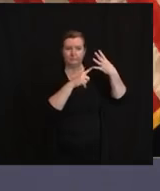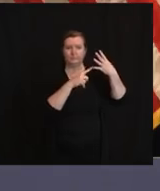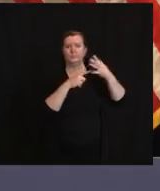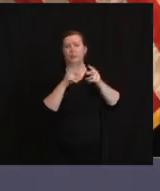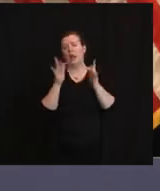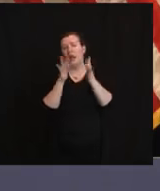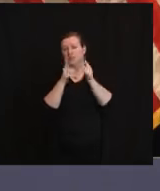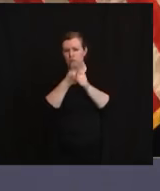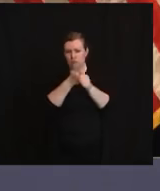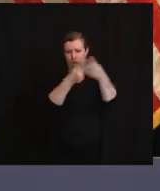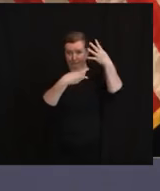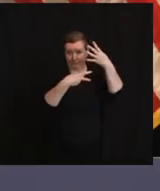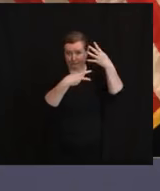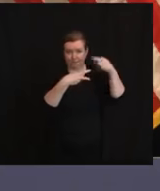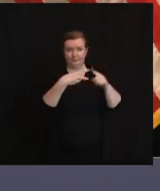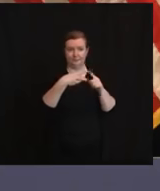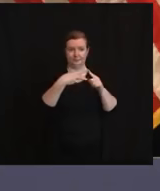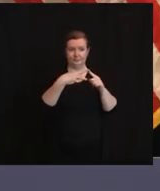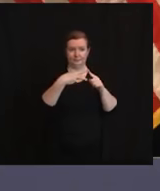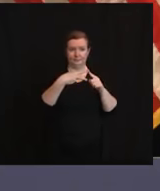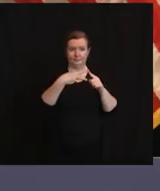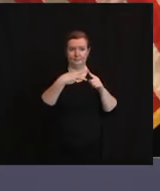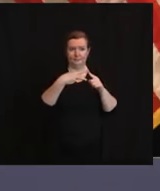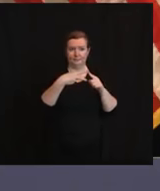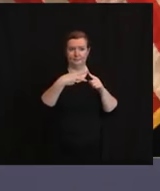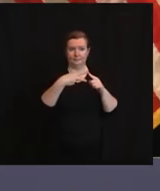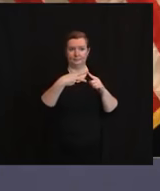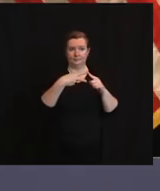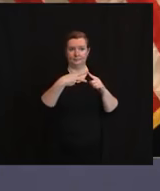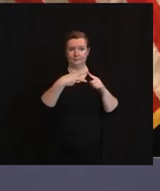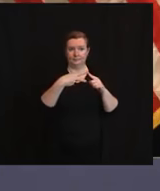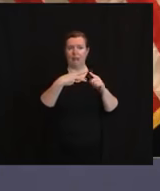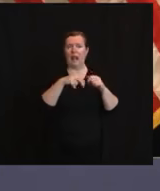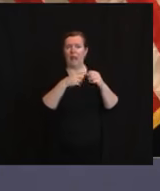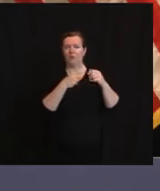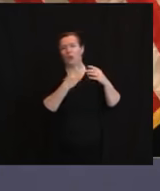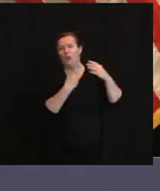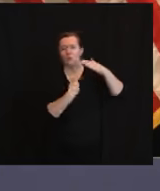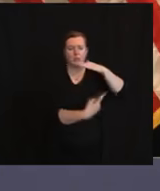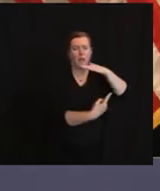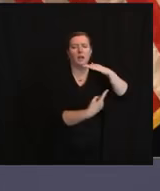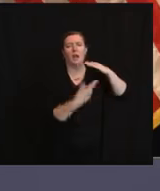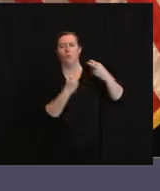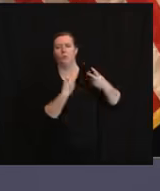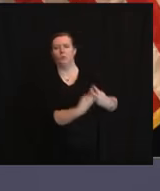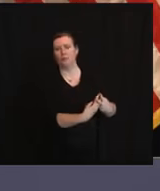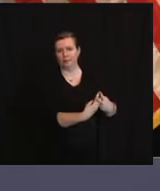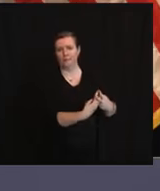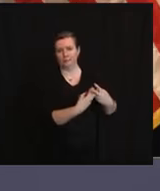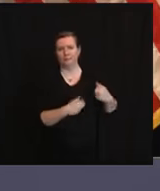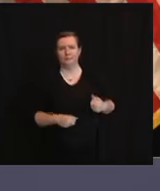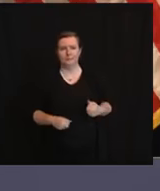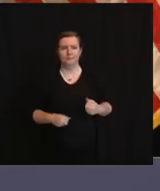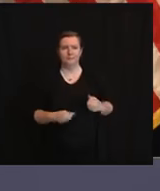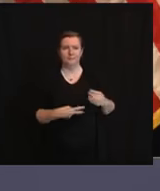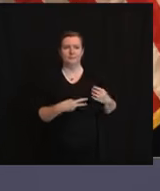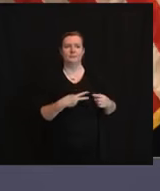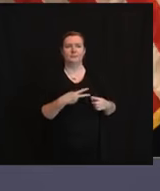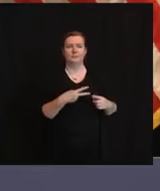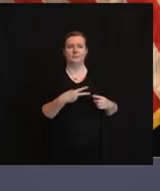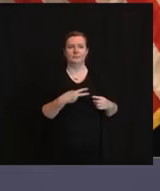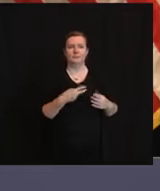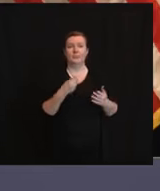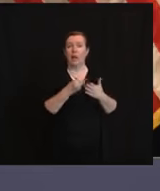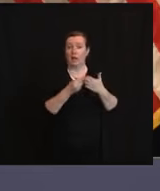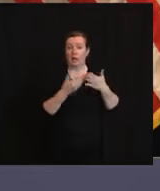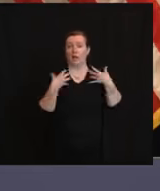and technology, and fourthly, an isolation plan. And then you've got economic recovery and resiliency. So those are the 6